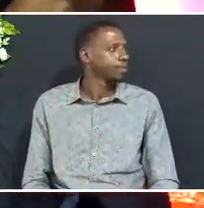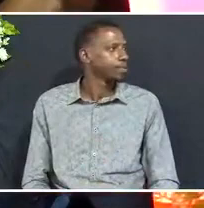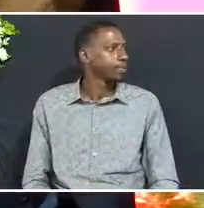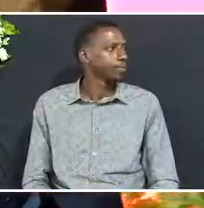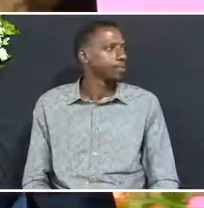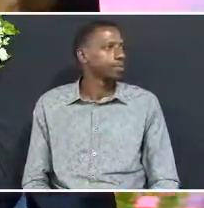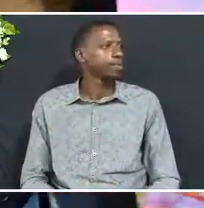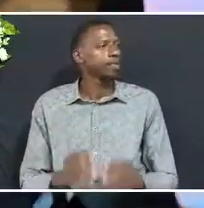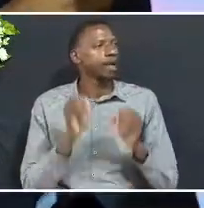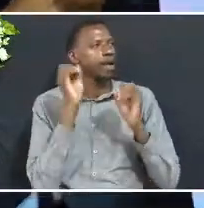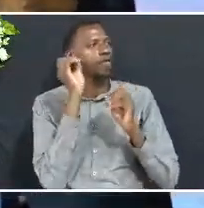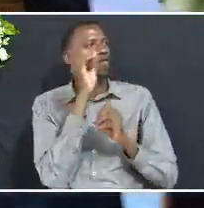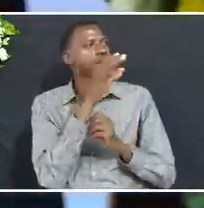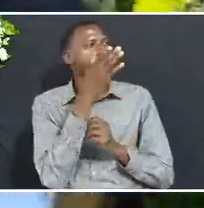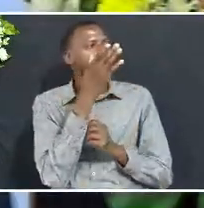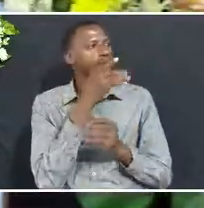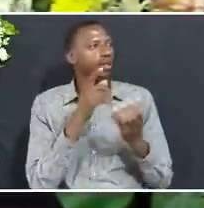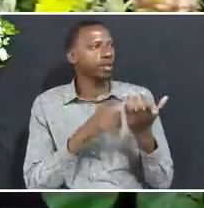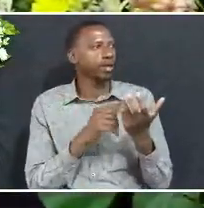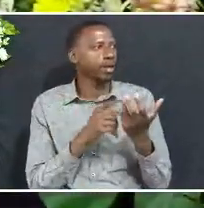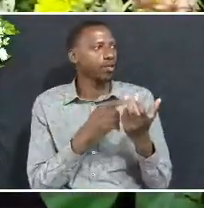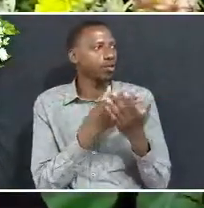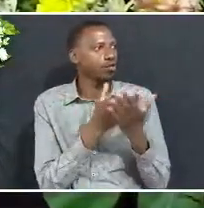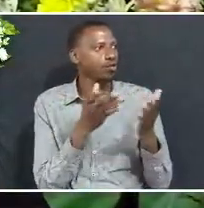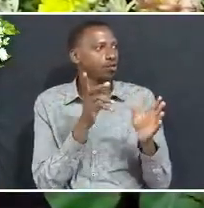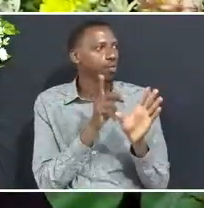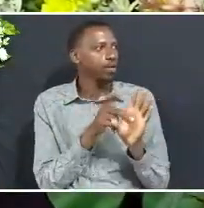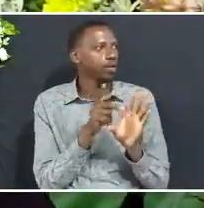you participated?